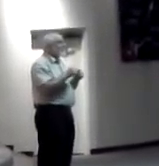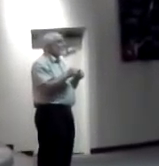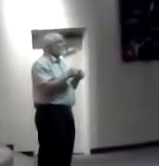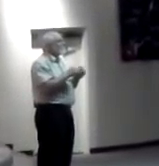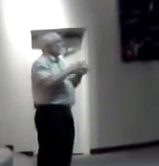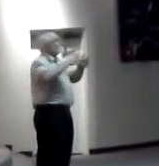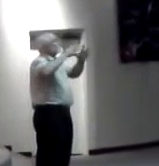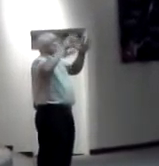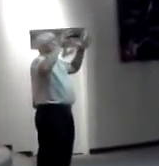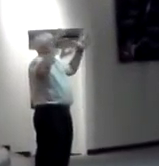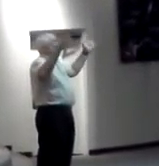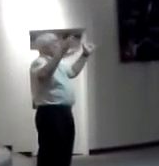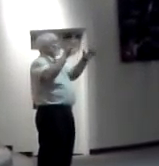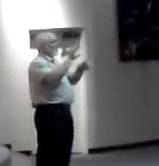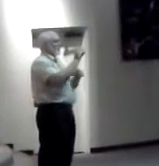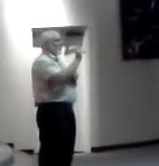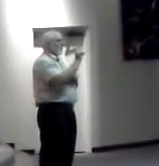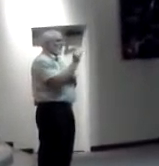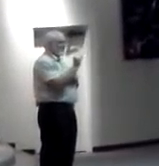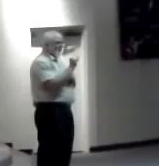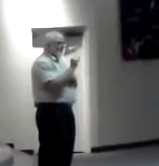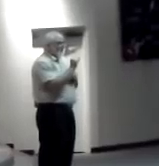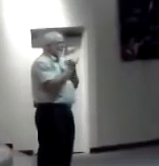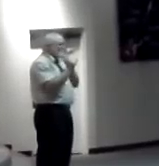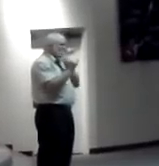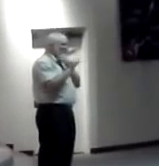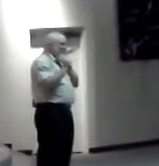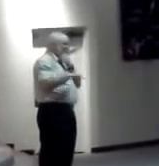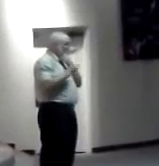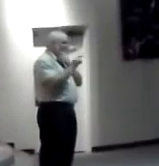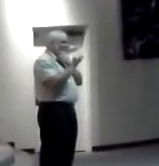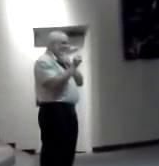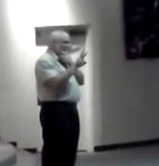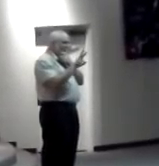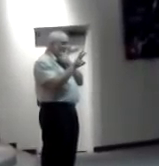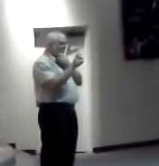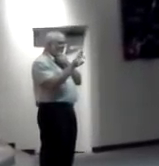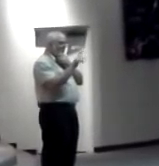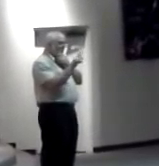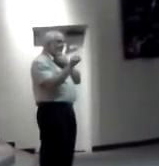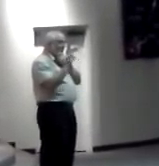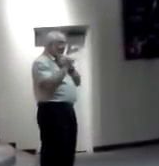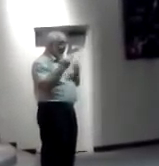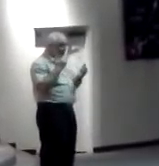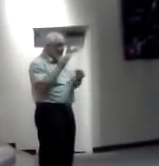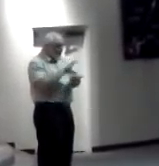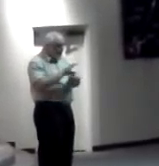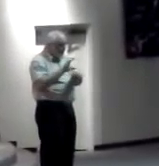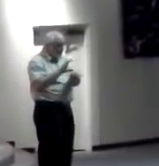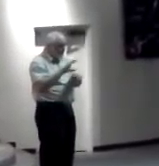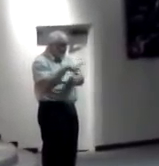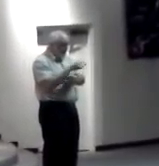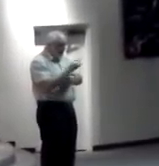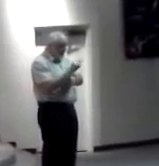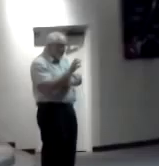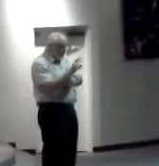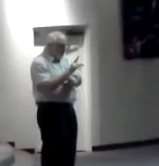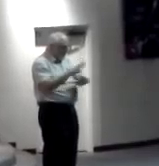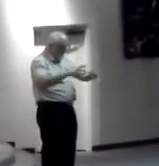giant roast. Now, I had lived in New Orleans, and man alive, when they had church functions, they had these big,